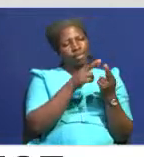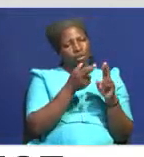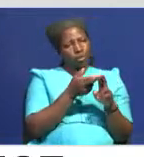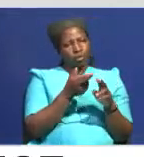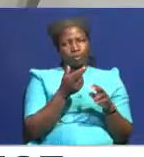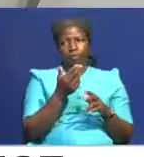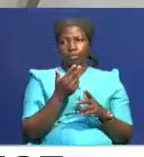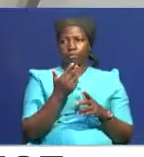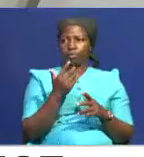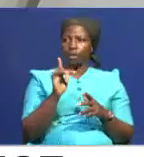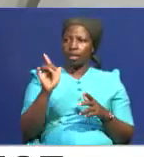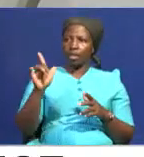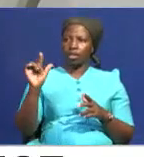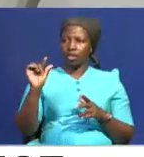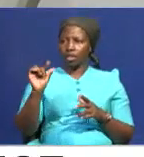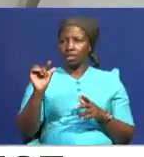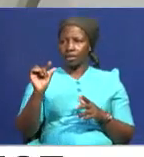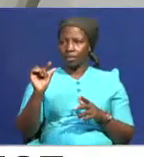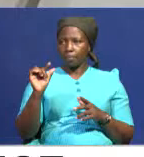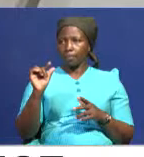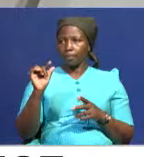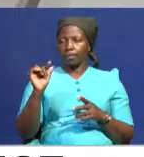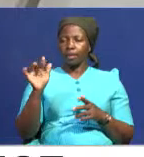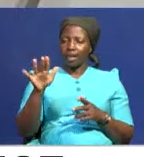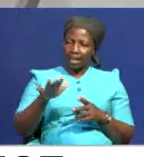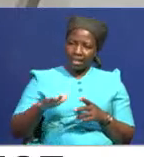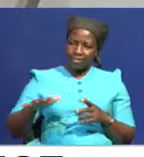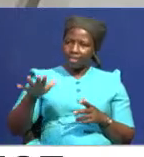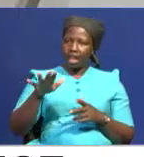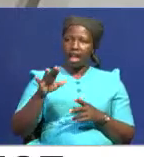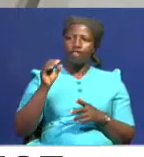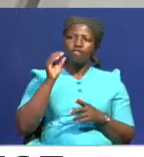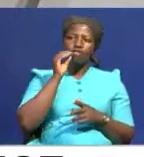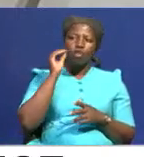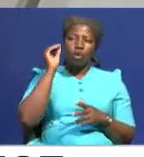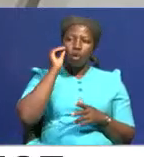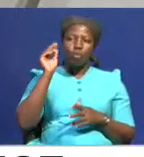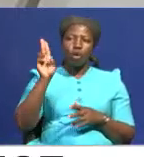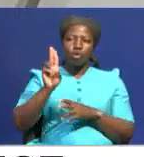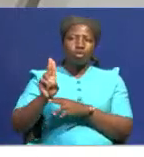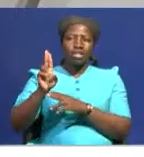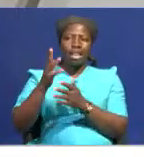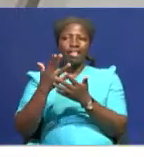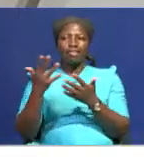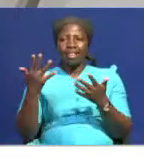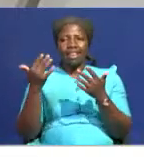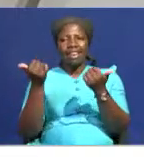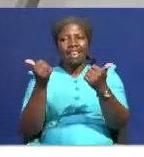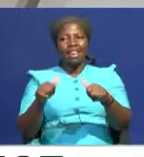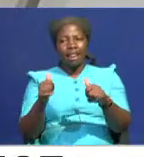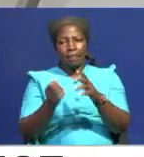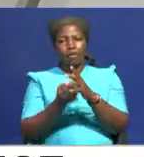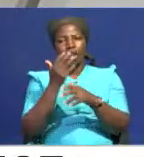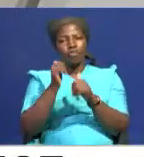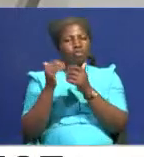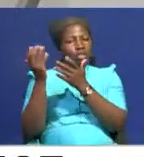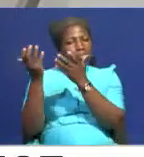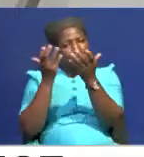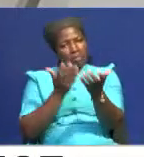LG Electronics, especially in the field of home appliances, is whichever product we try to bring into the